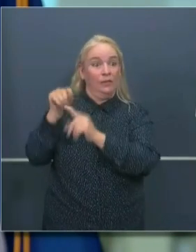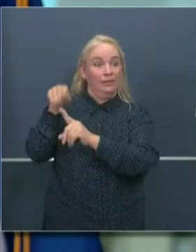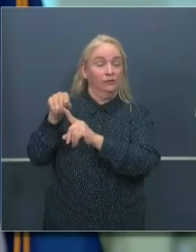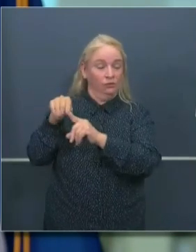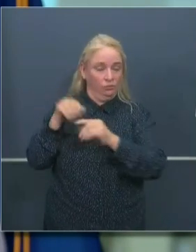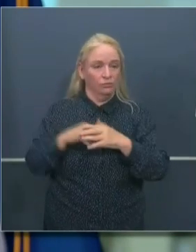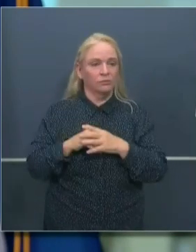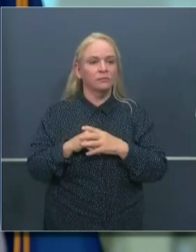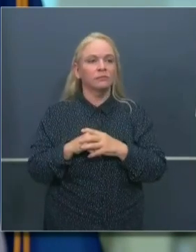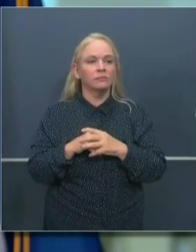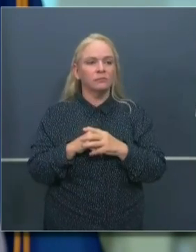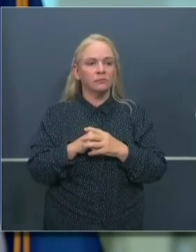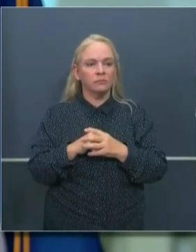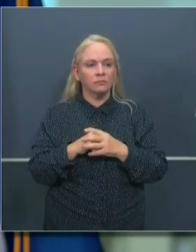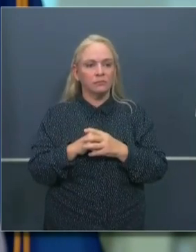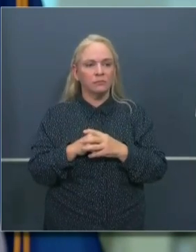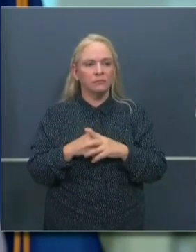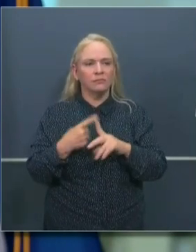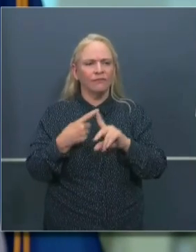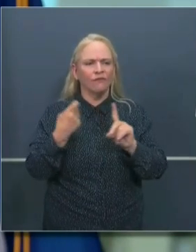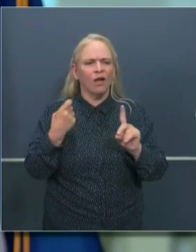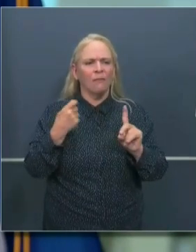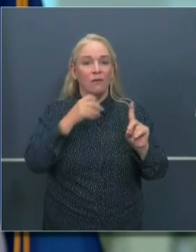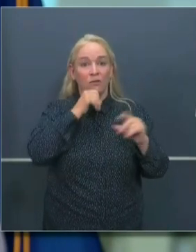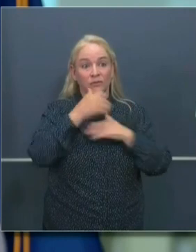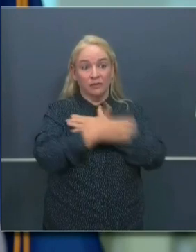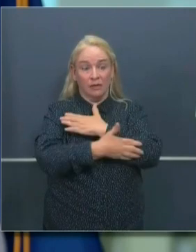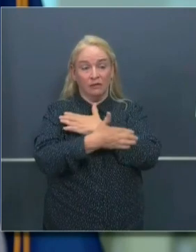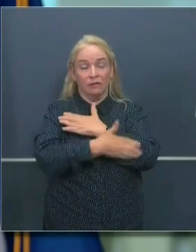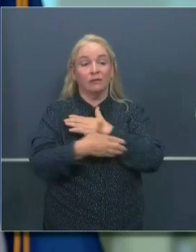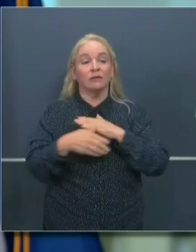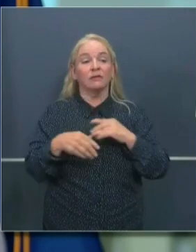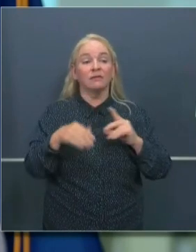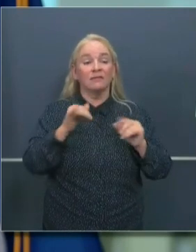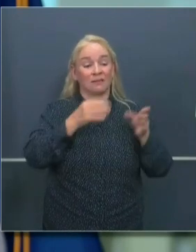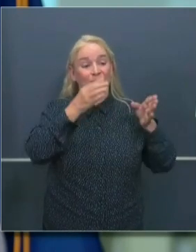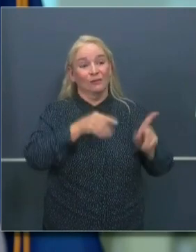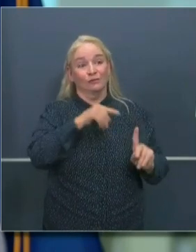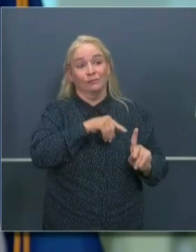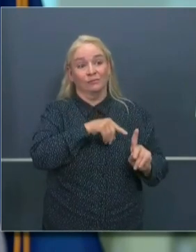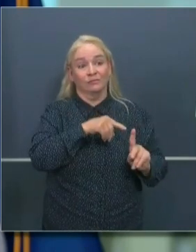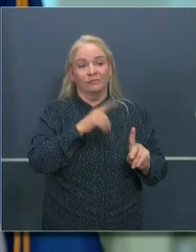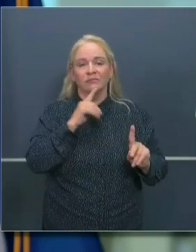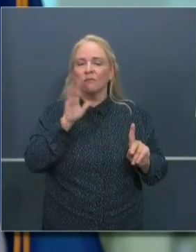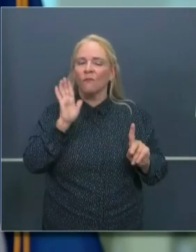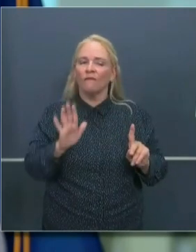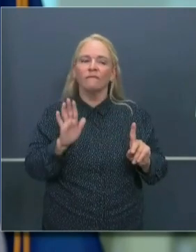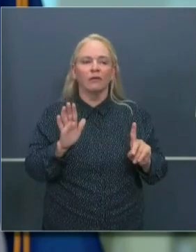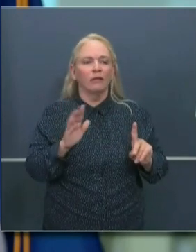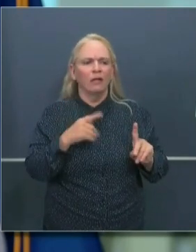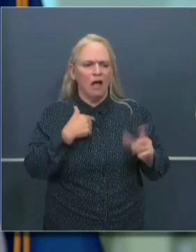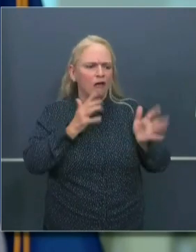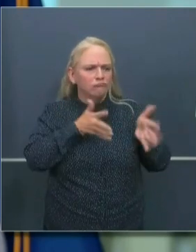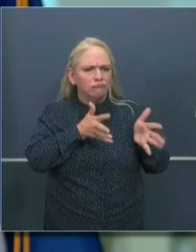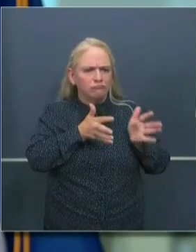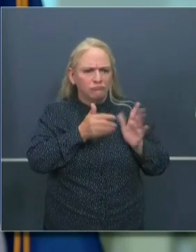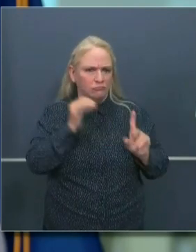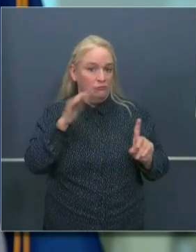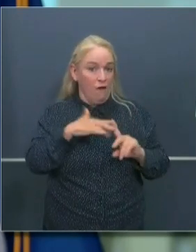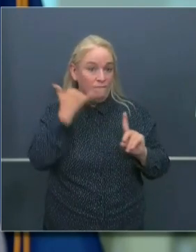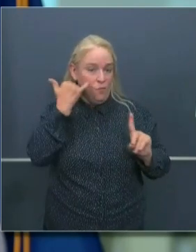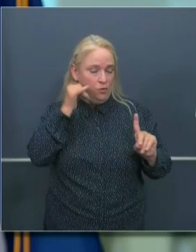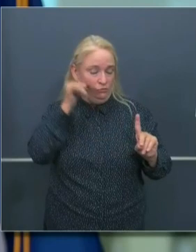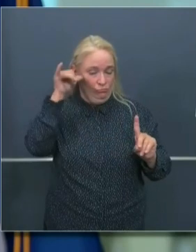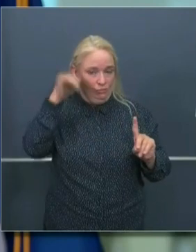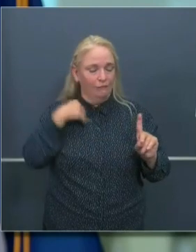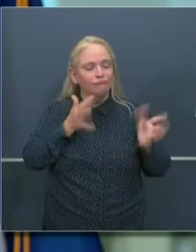Supervisor Bartlett from Orange County. She was magnificent in the phone call yesterday in terms of